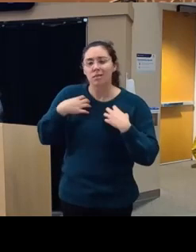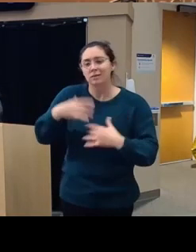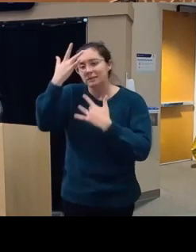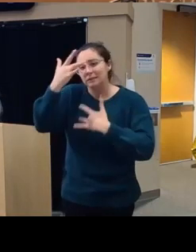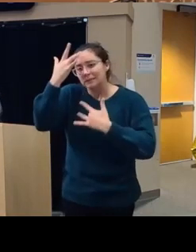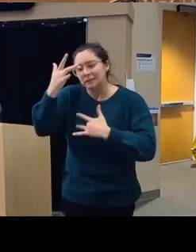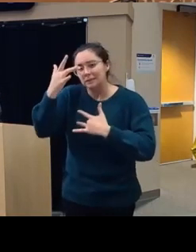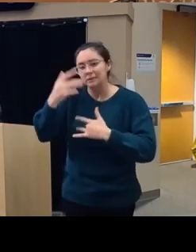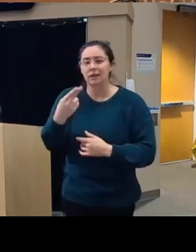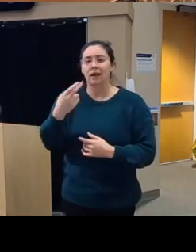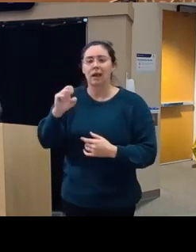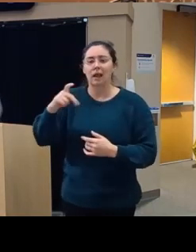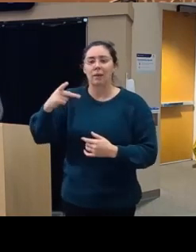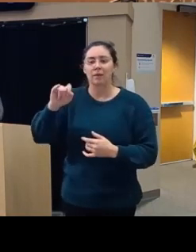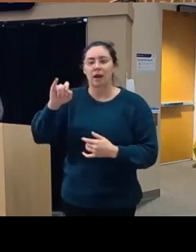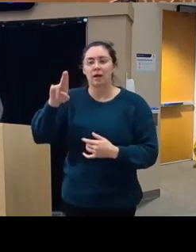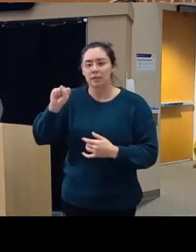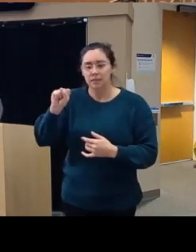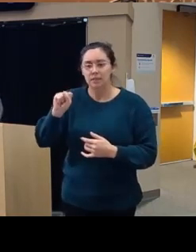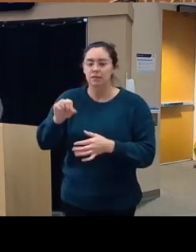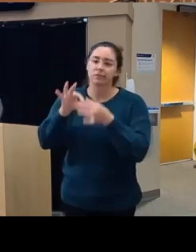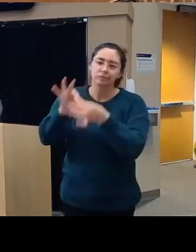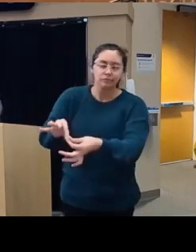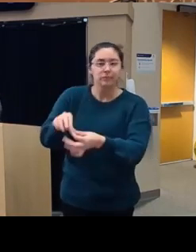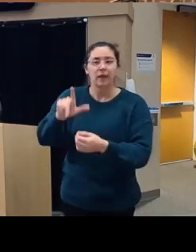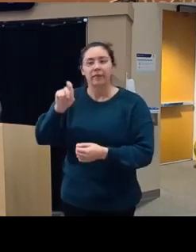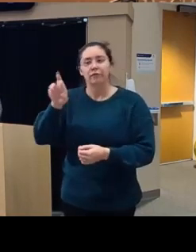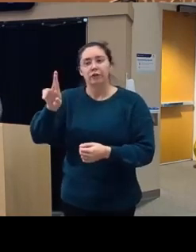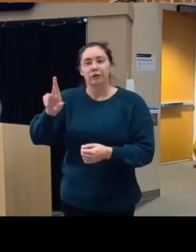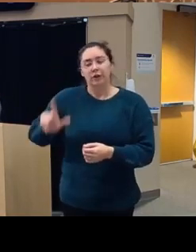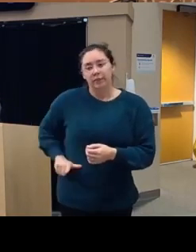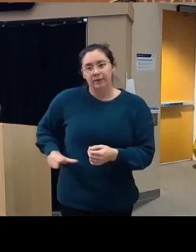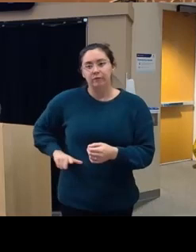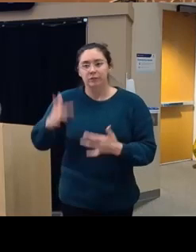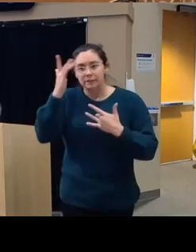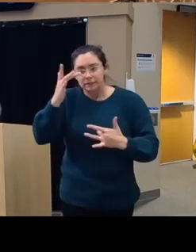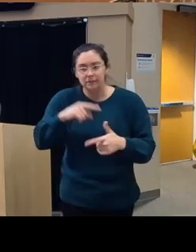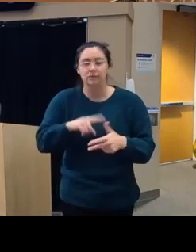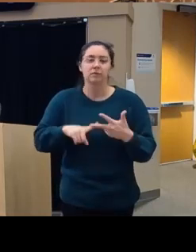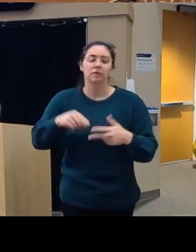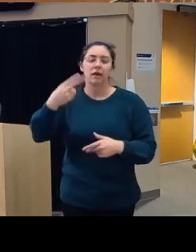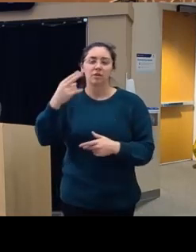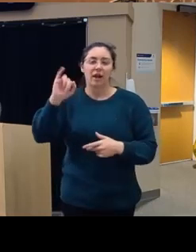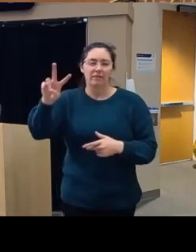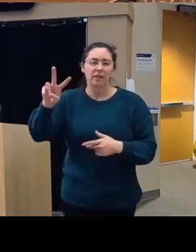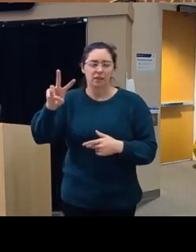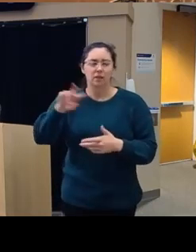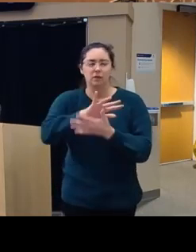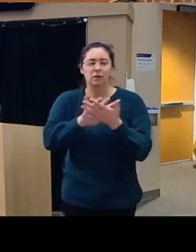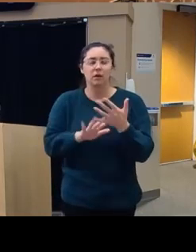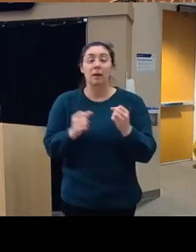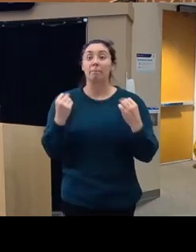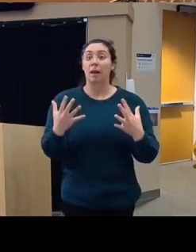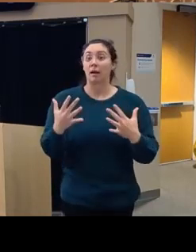disease, hepatitis leading to liver disease, HIV. So many of